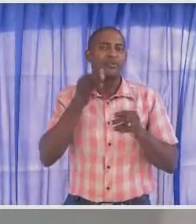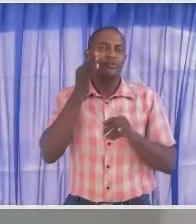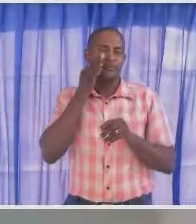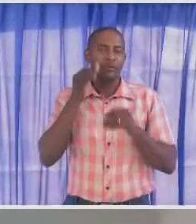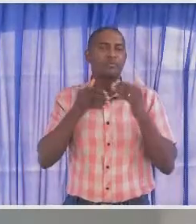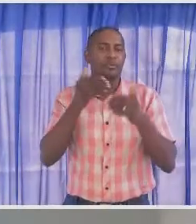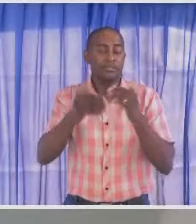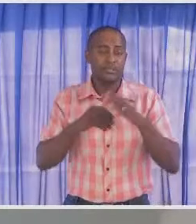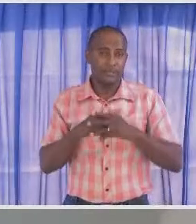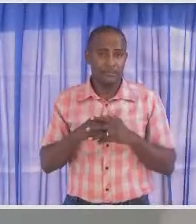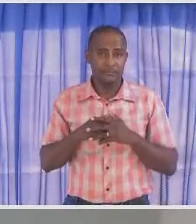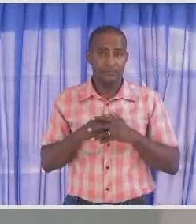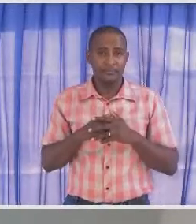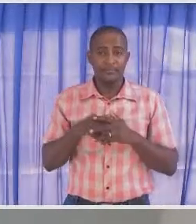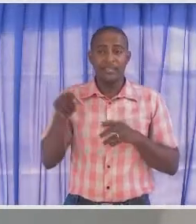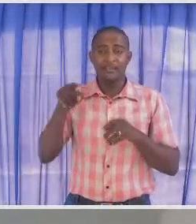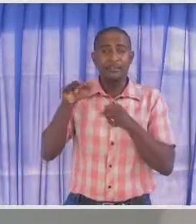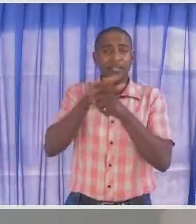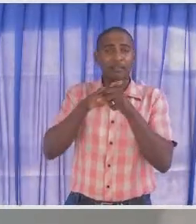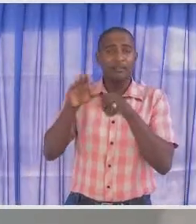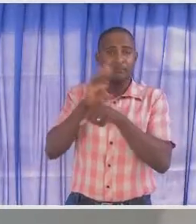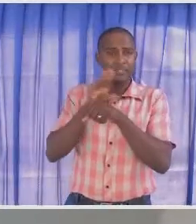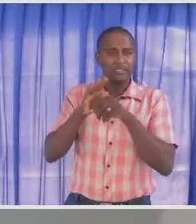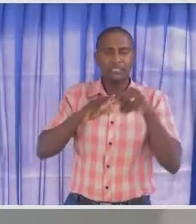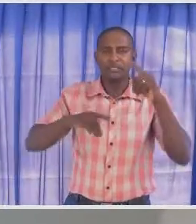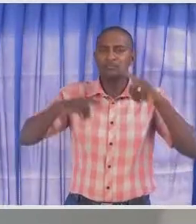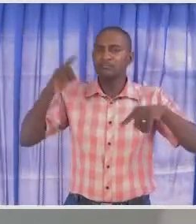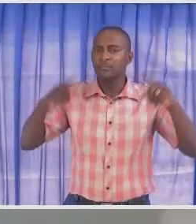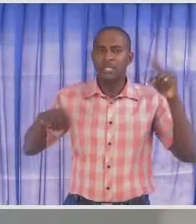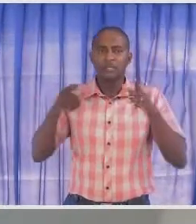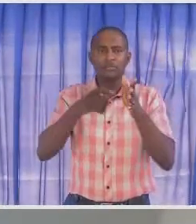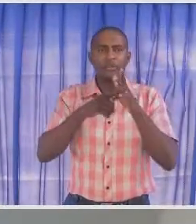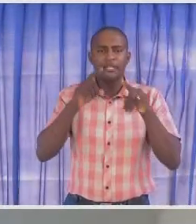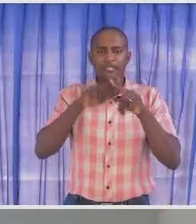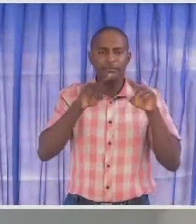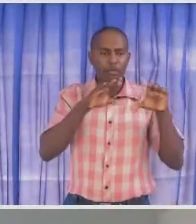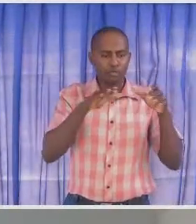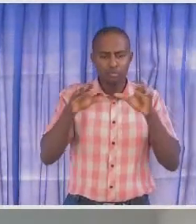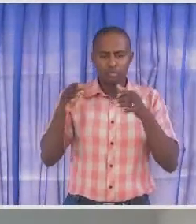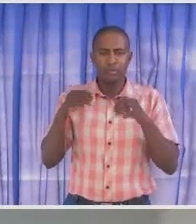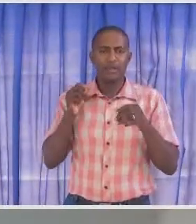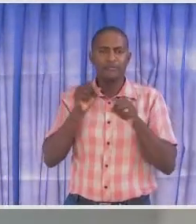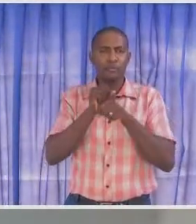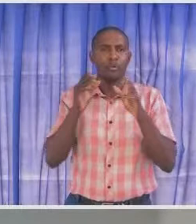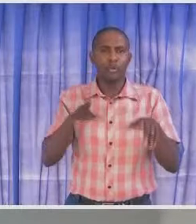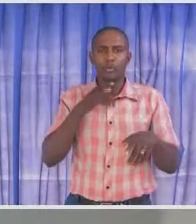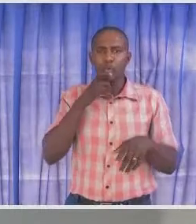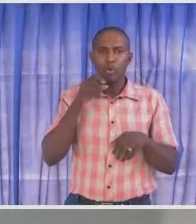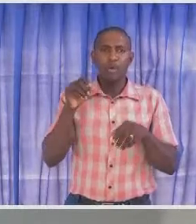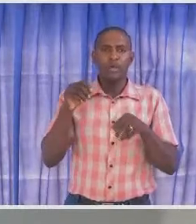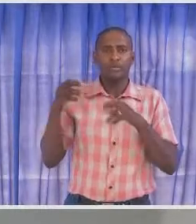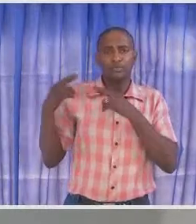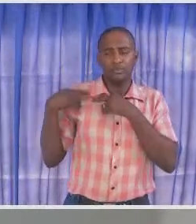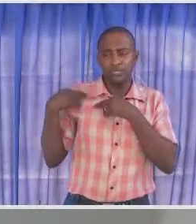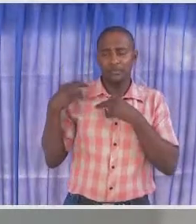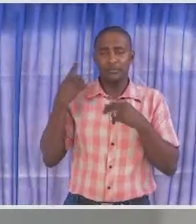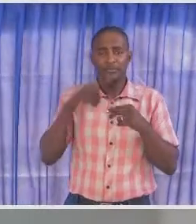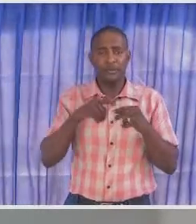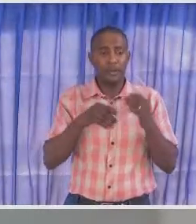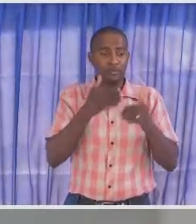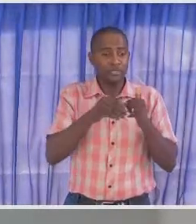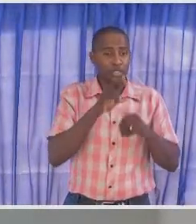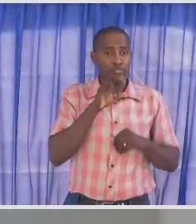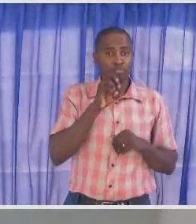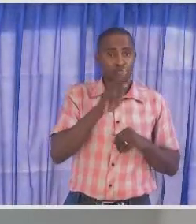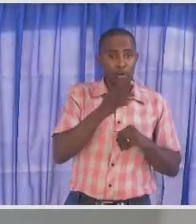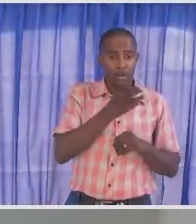The industry is diverse and includes different categories of workers who are responsible for processing raw food